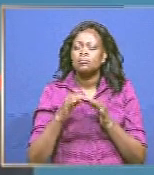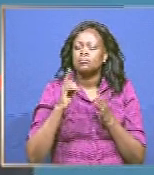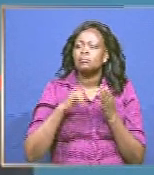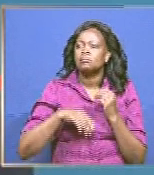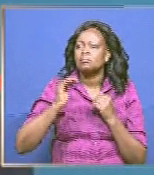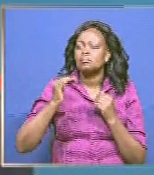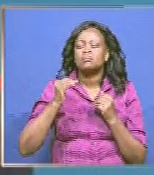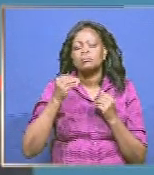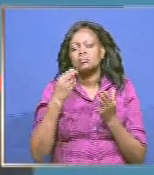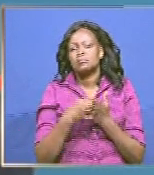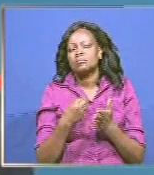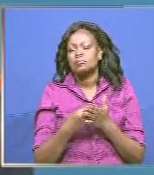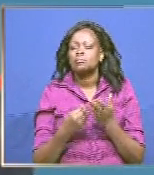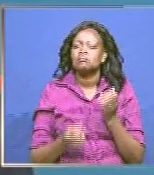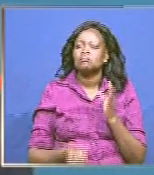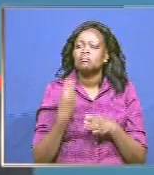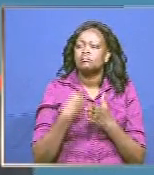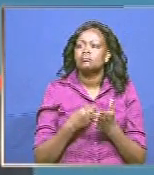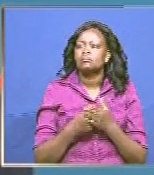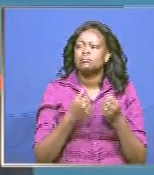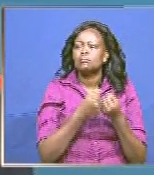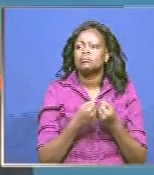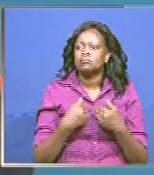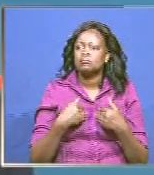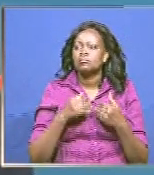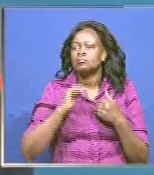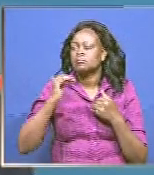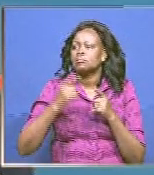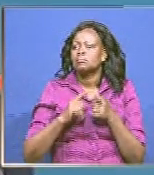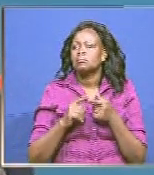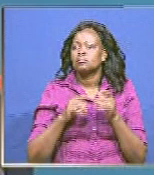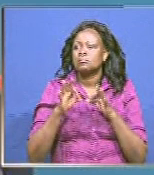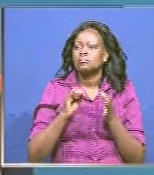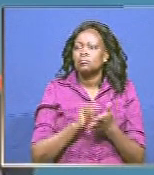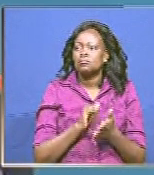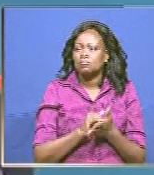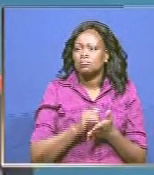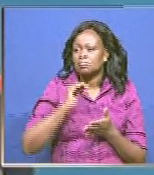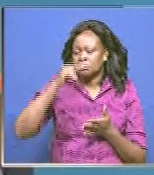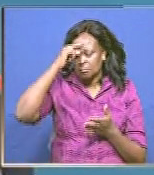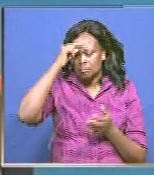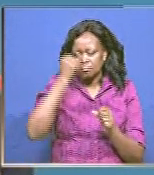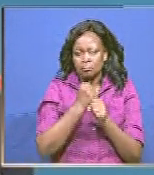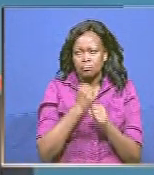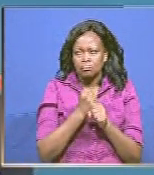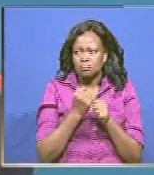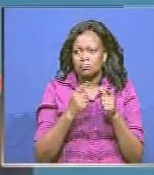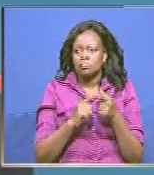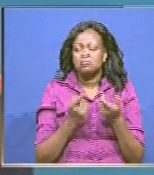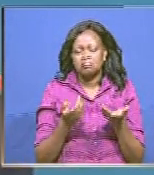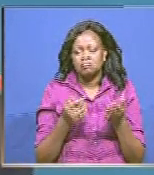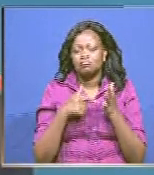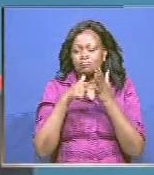revenue, sources of revenue, the challenges facing counties, and of course, citing that the county governments are working and they still insist